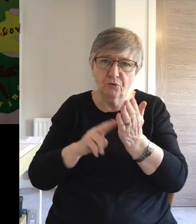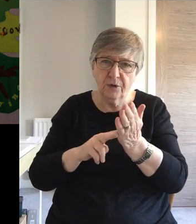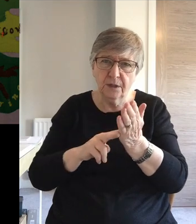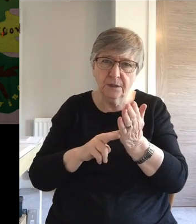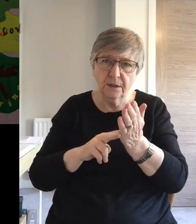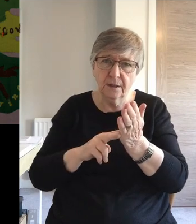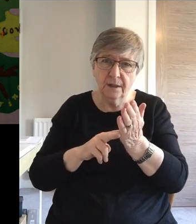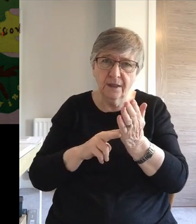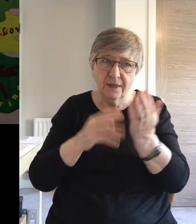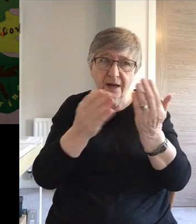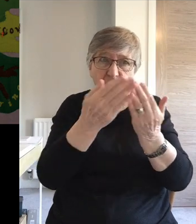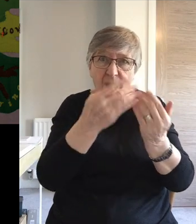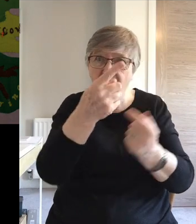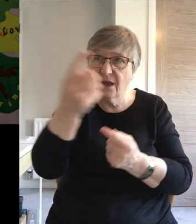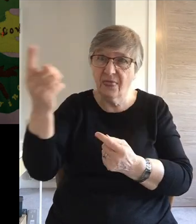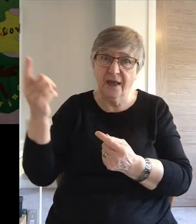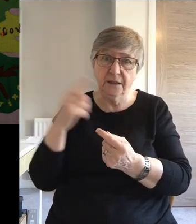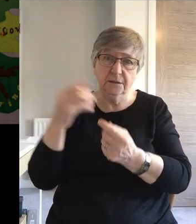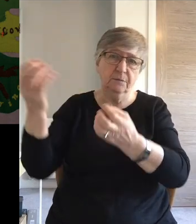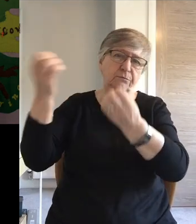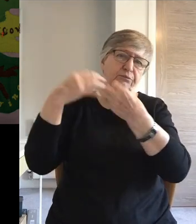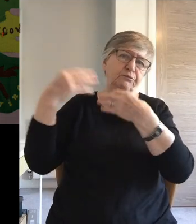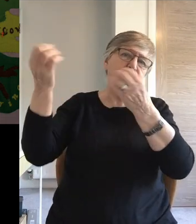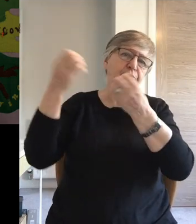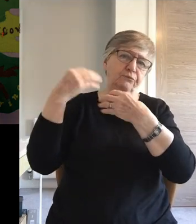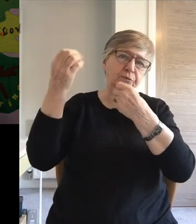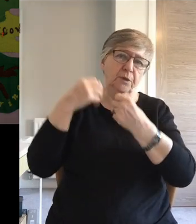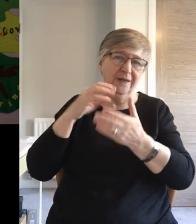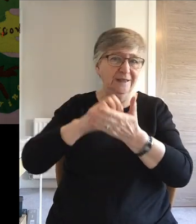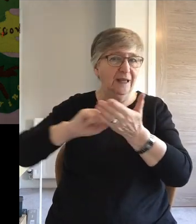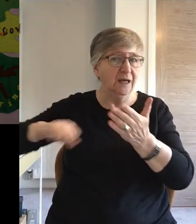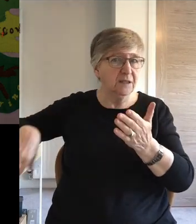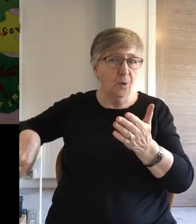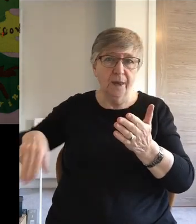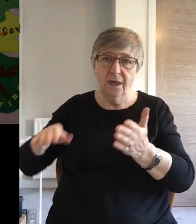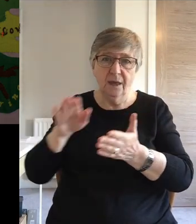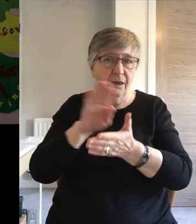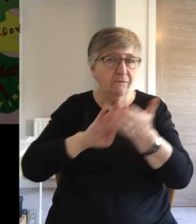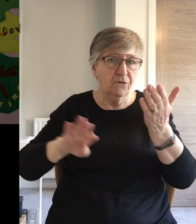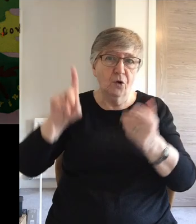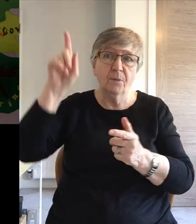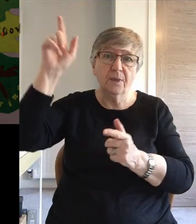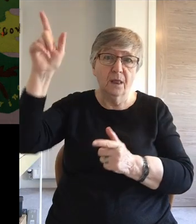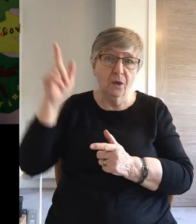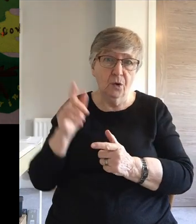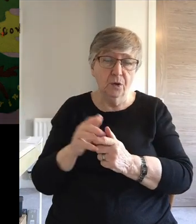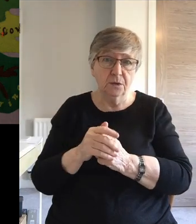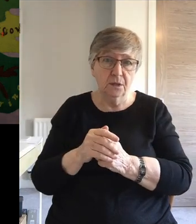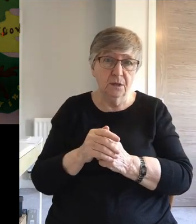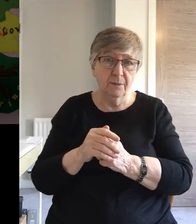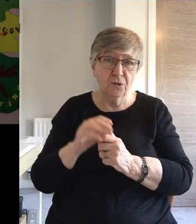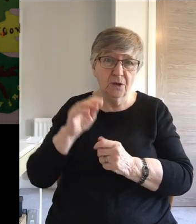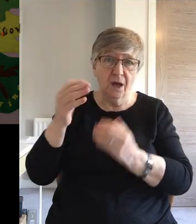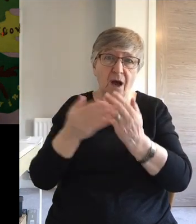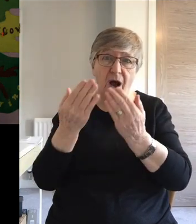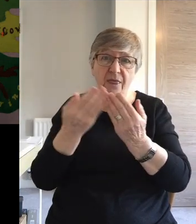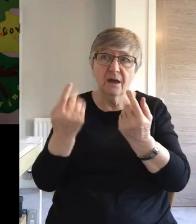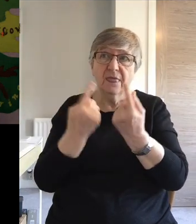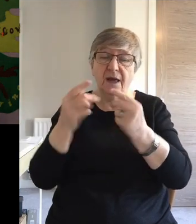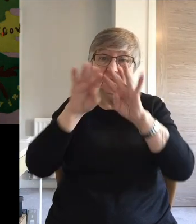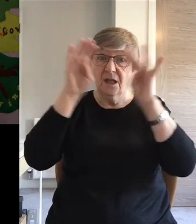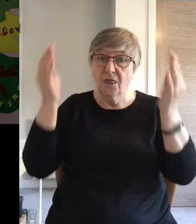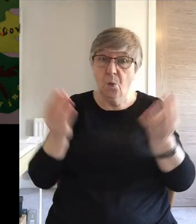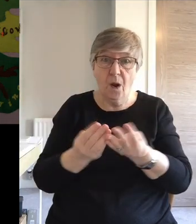the enticing overtures of Miss Folly deceive us and take us from the Lord. Because the thing is, they're pretty